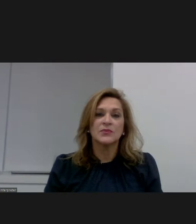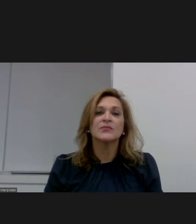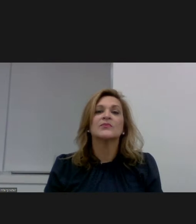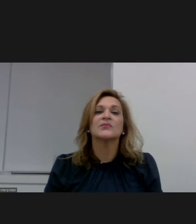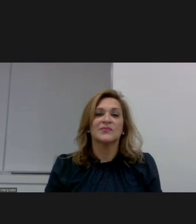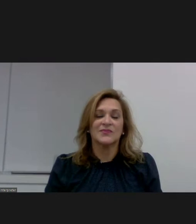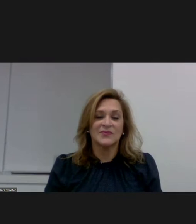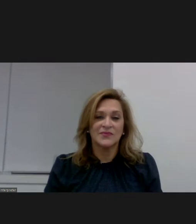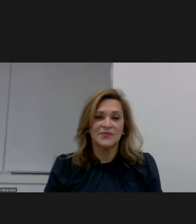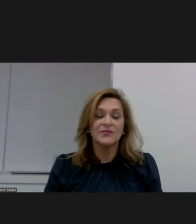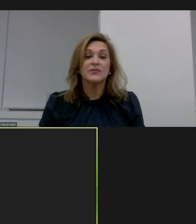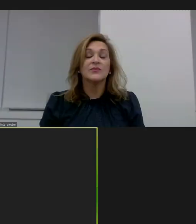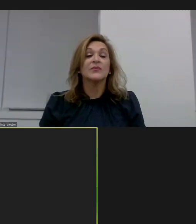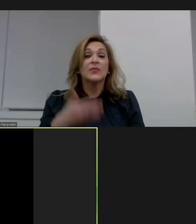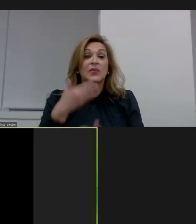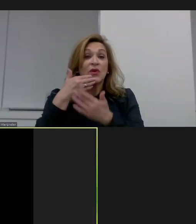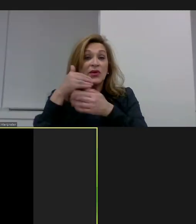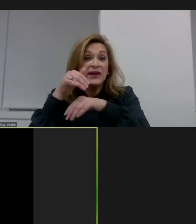Good night.